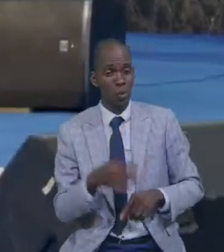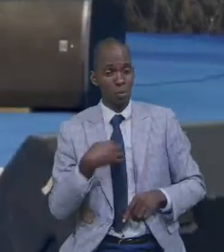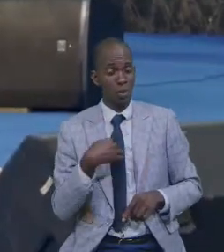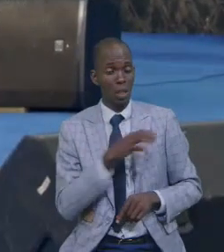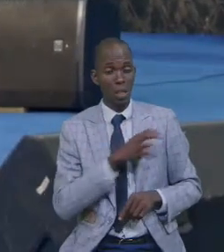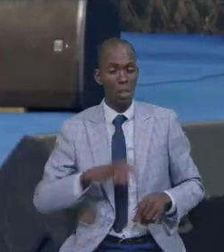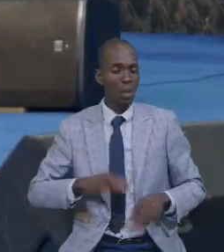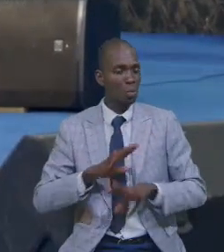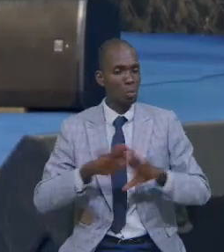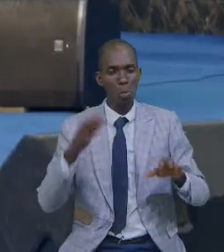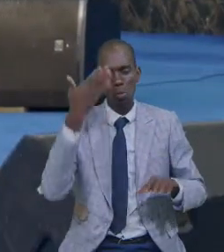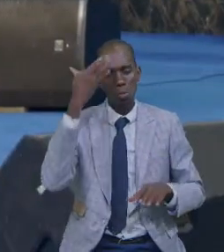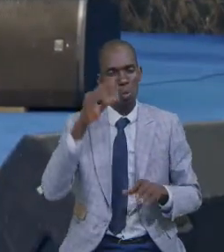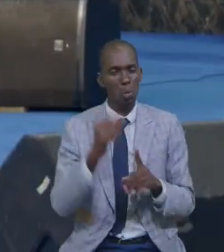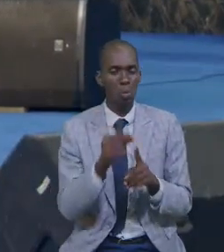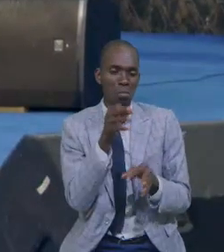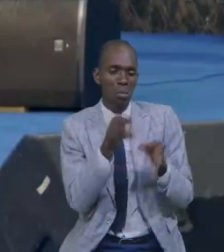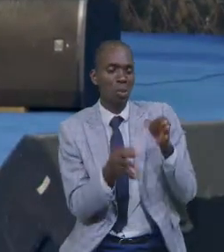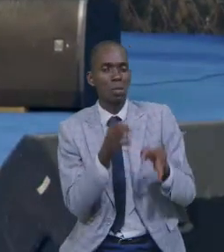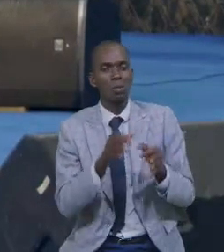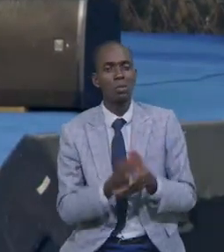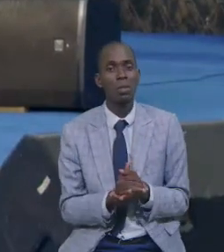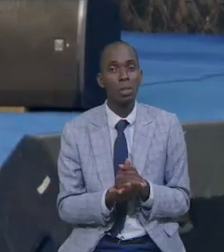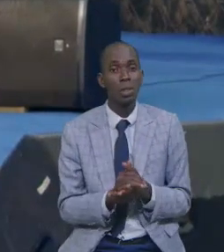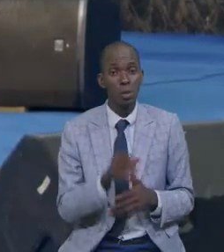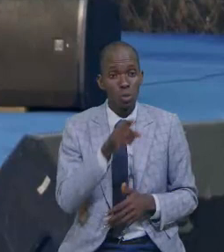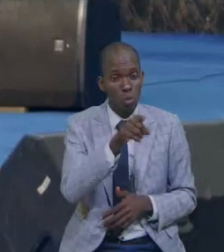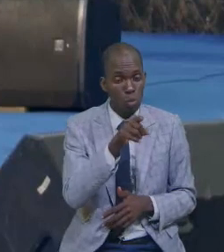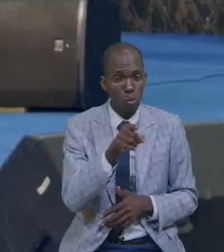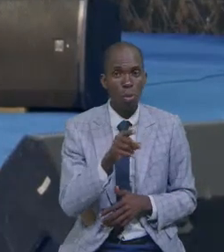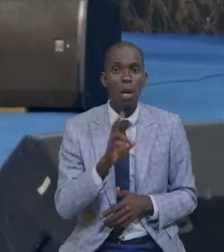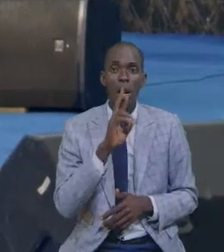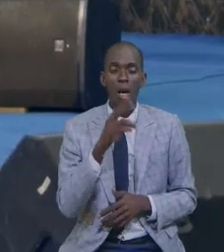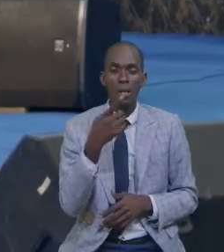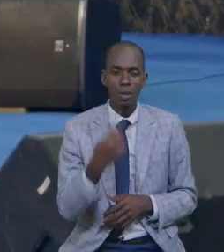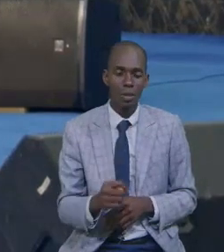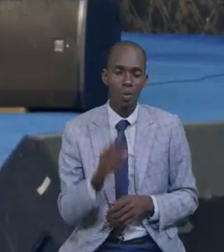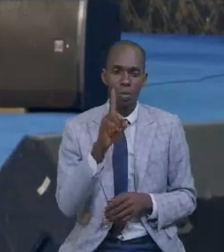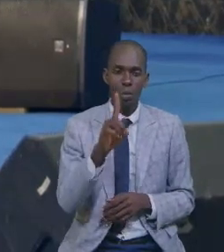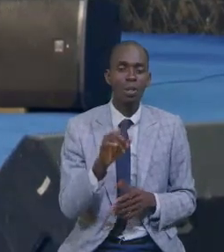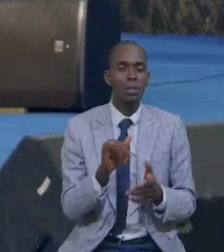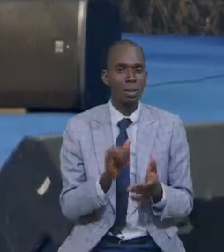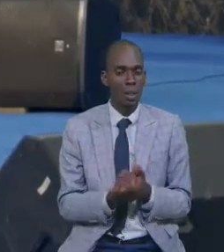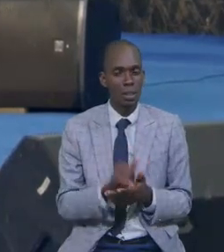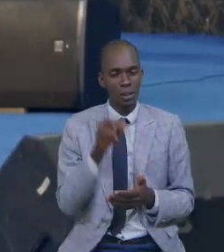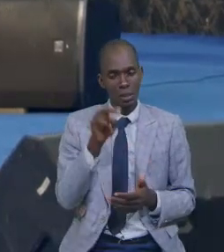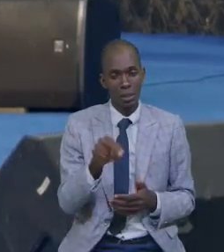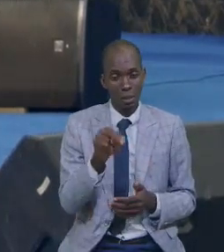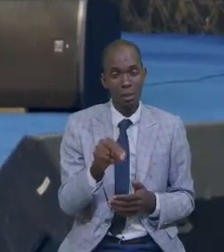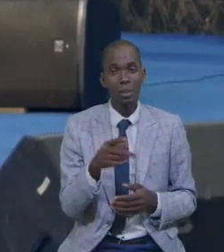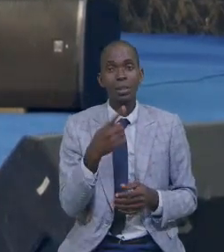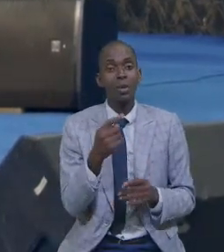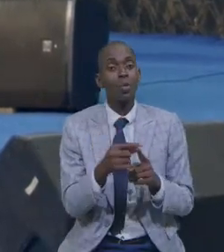in my vocabulary. You are the one having the if. So he sent the if back